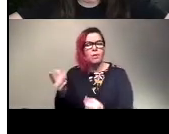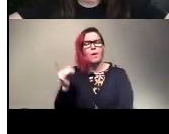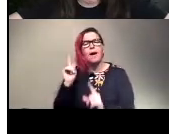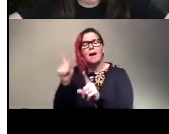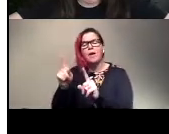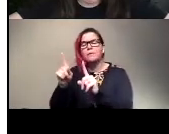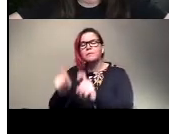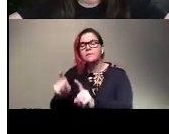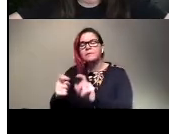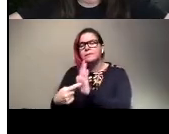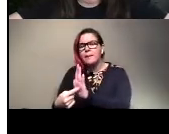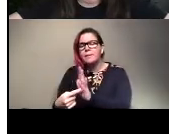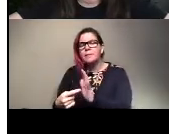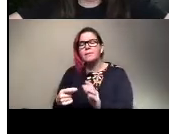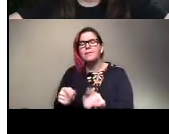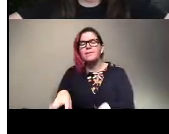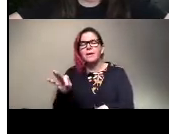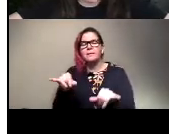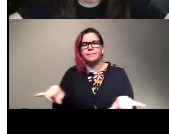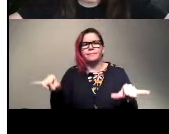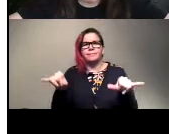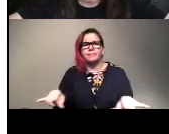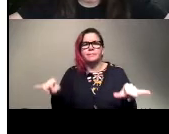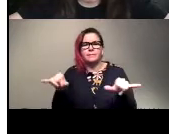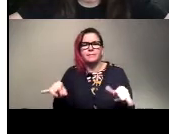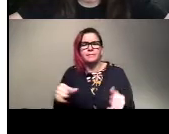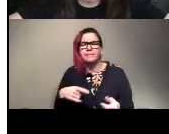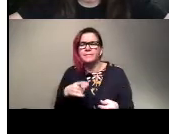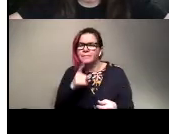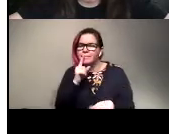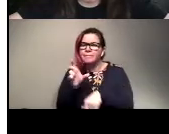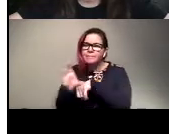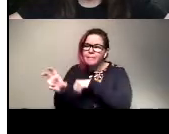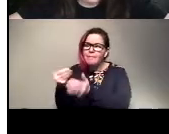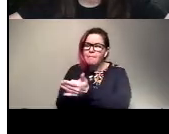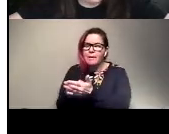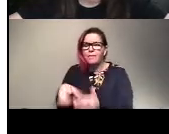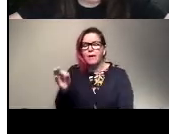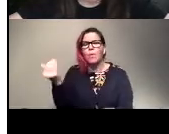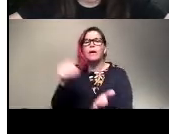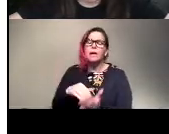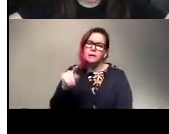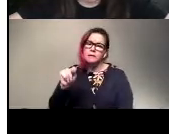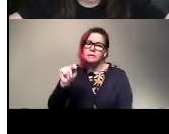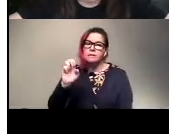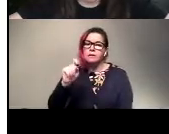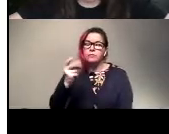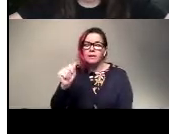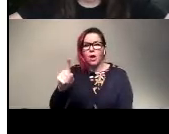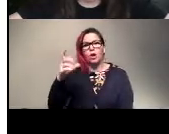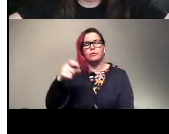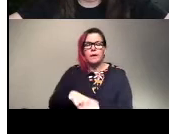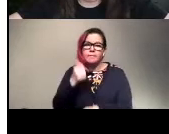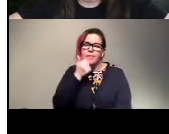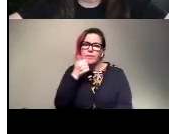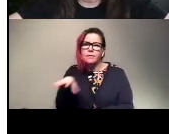they find a lot of the same things again. And so they don't want to put a lot of money into finding tetracycline 100 times, like every day. And so